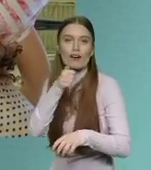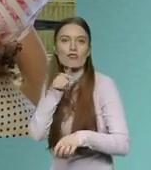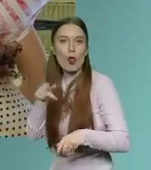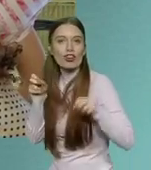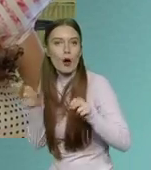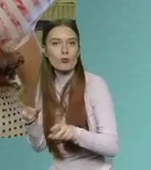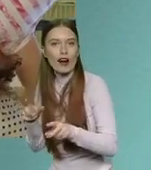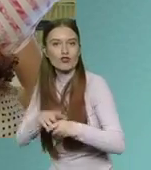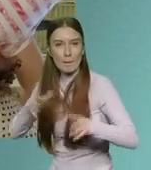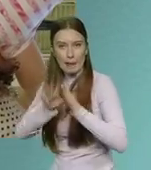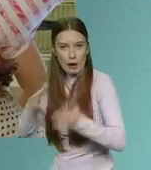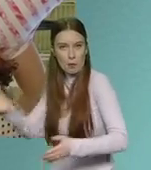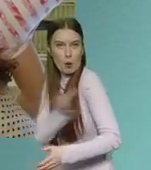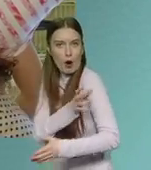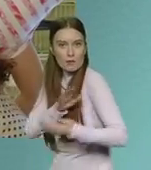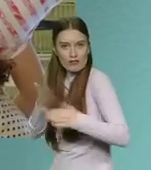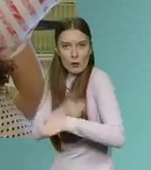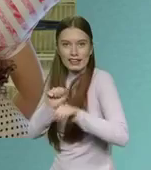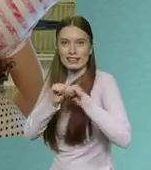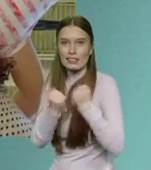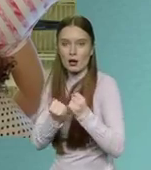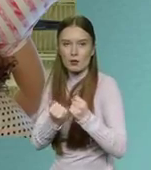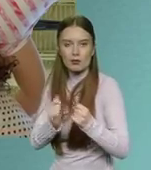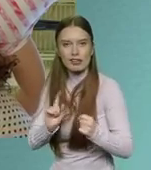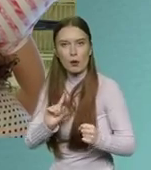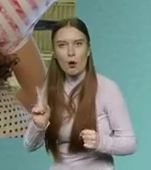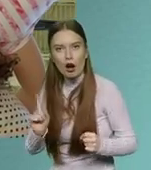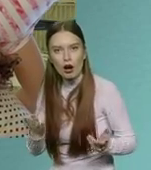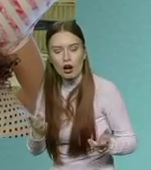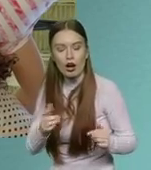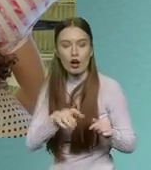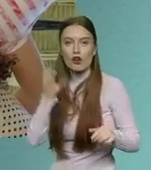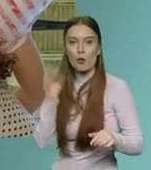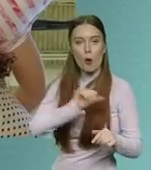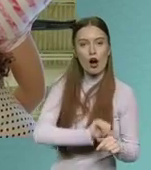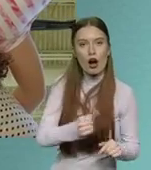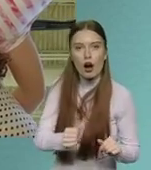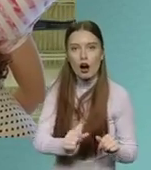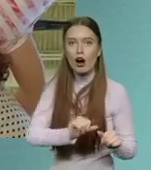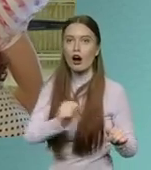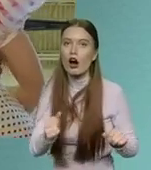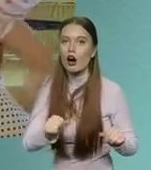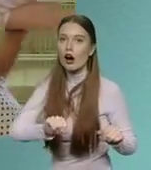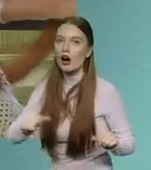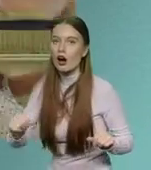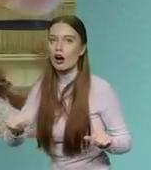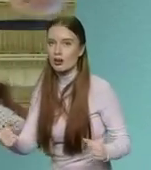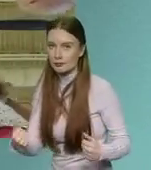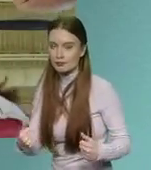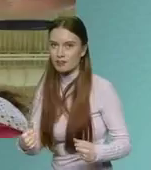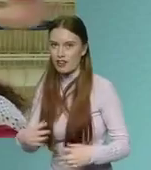the dodgeballs before Sara's team. Then what? Then we take them out one by one.